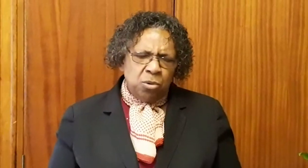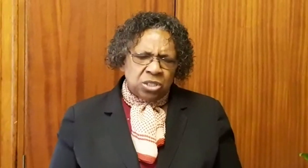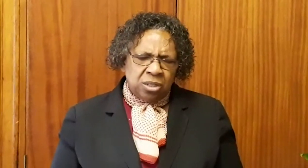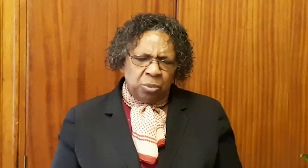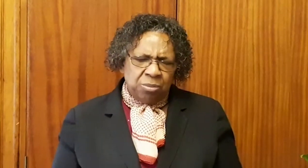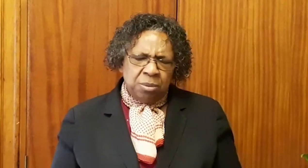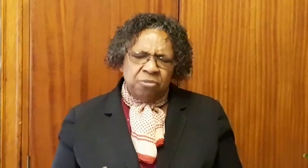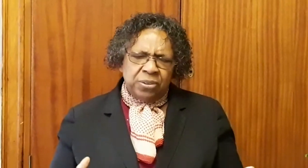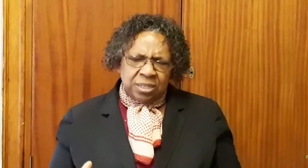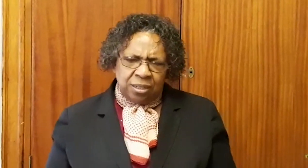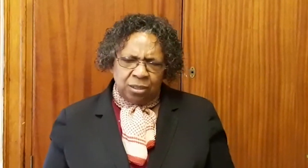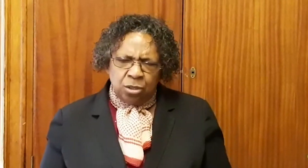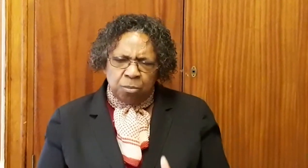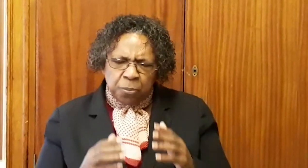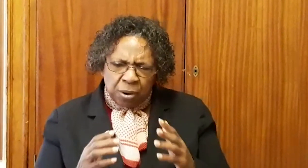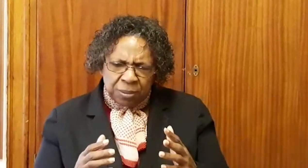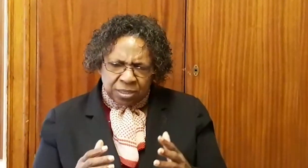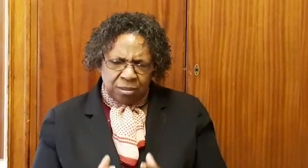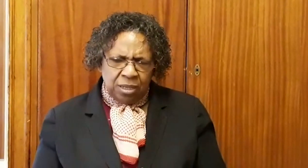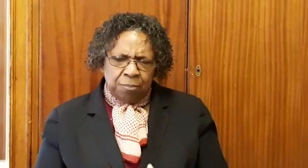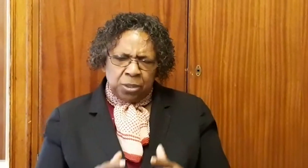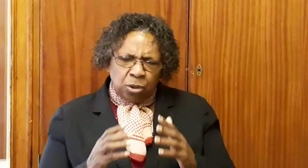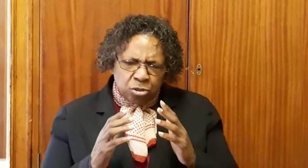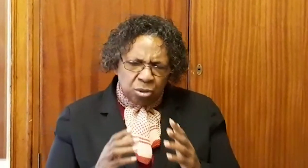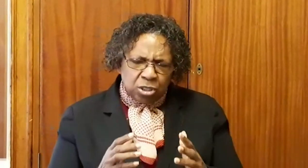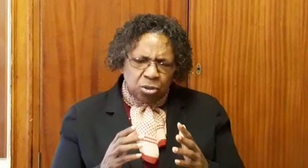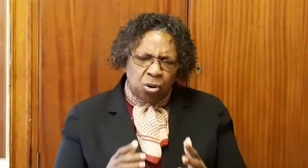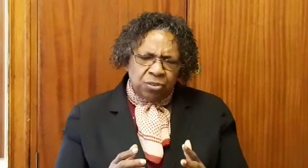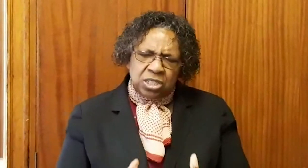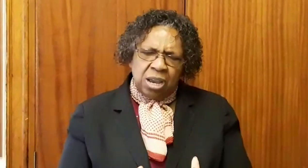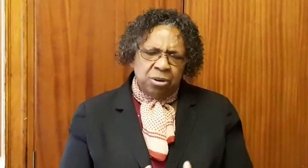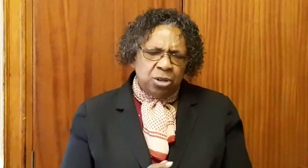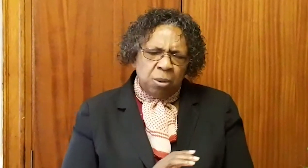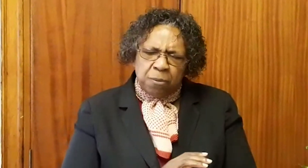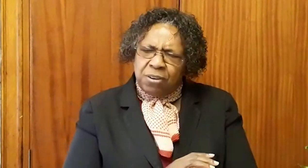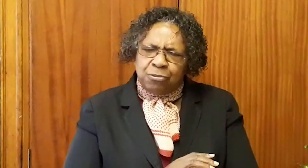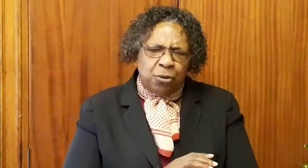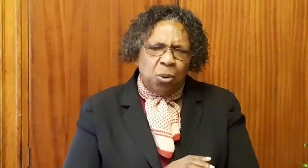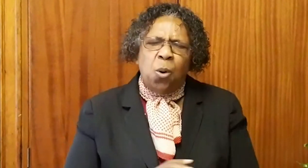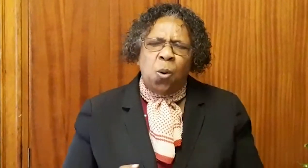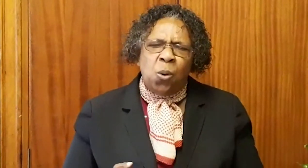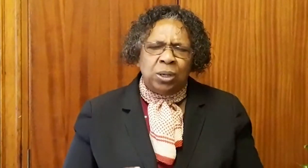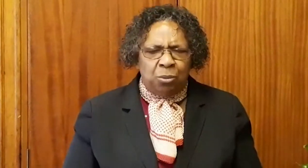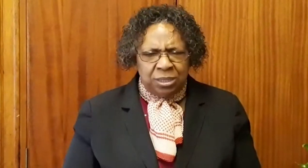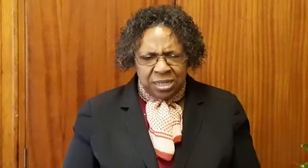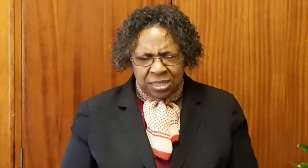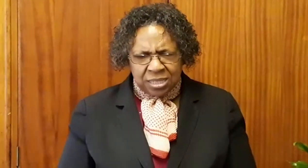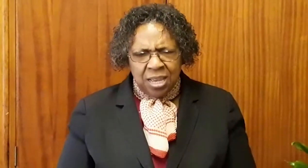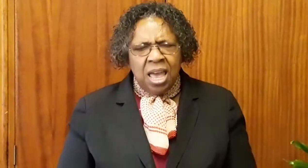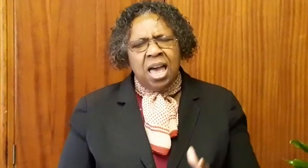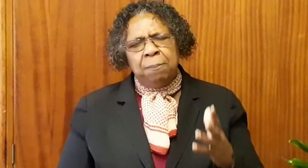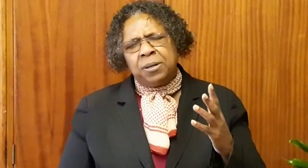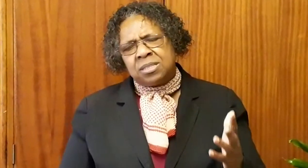it be emotional, whether it be physical, you promise, because you are Jehovah Jireh, you will provide for all our